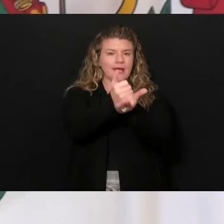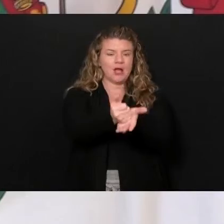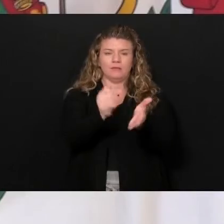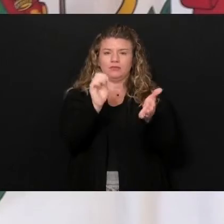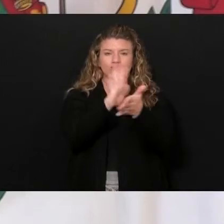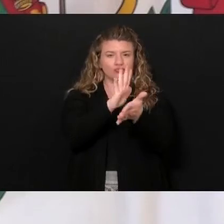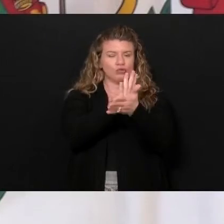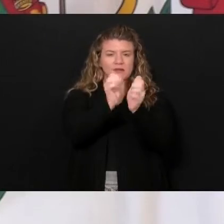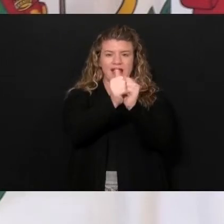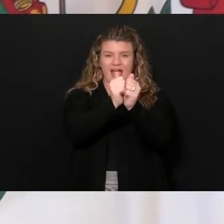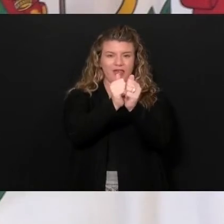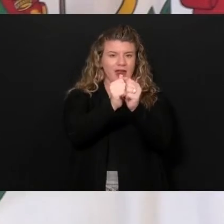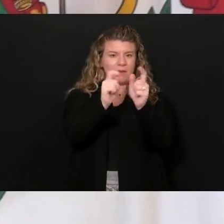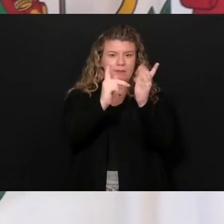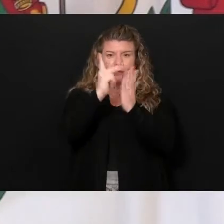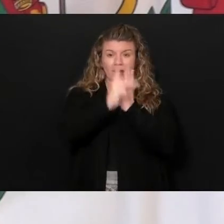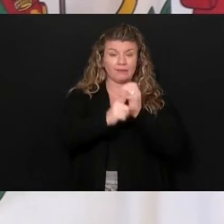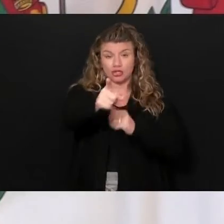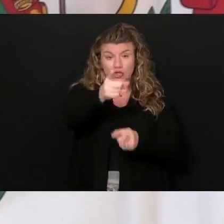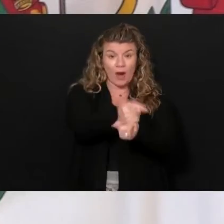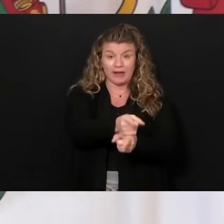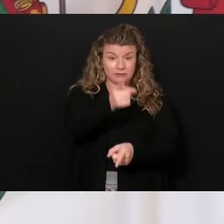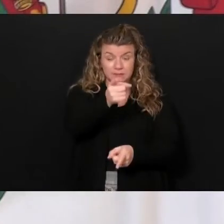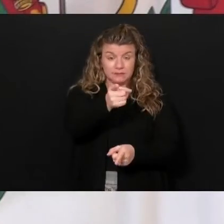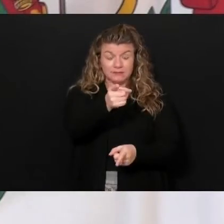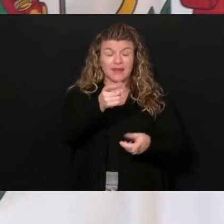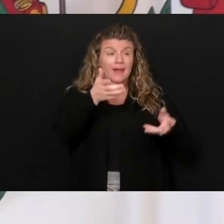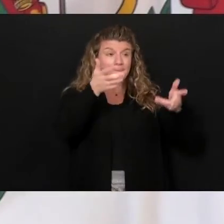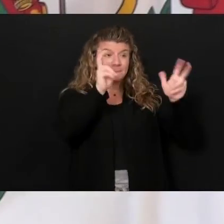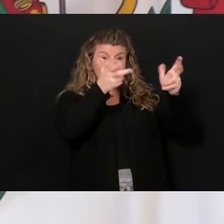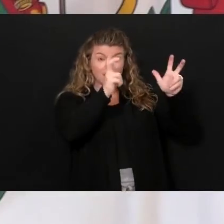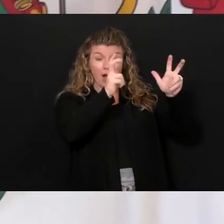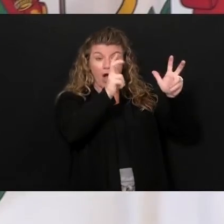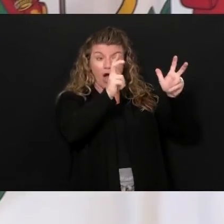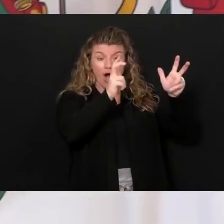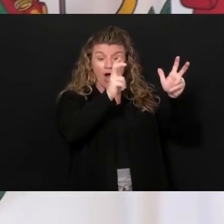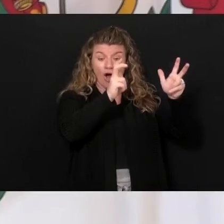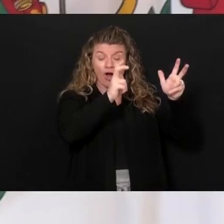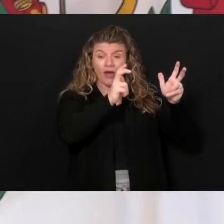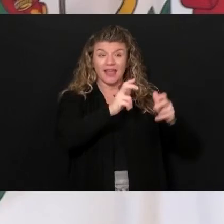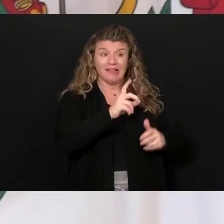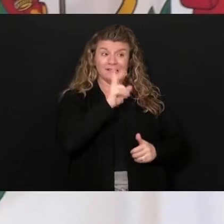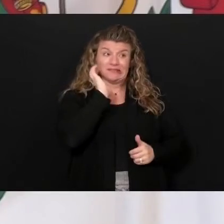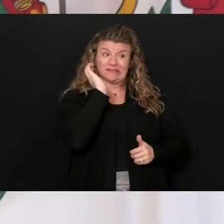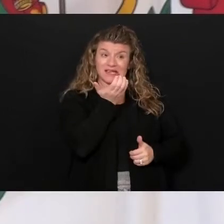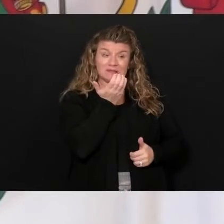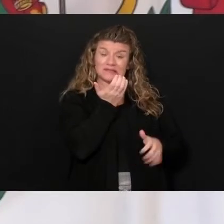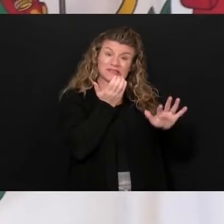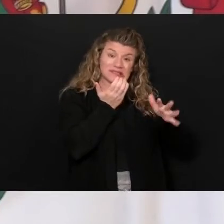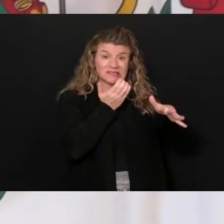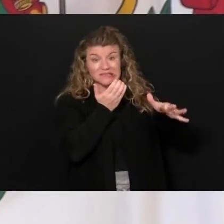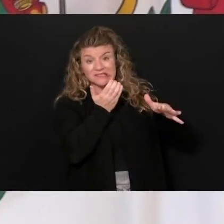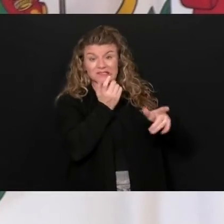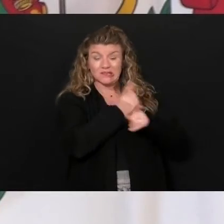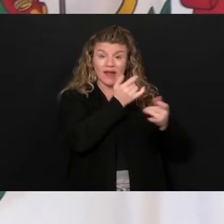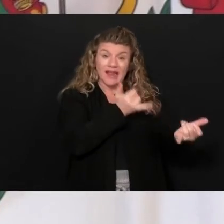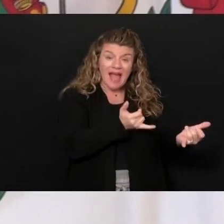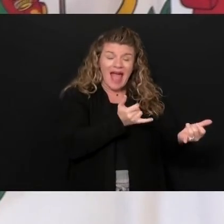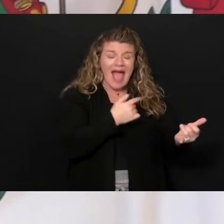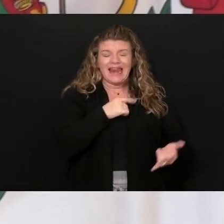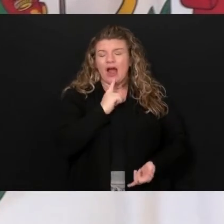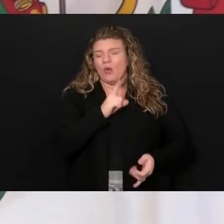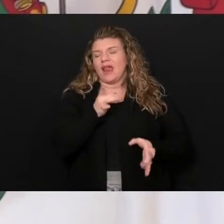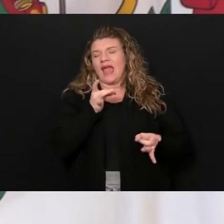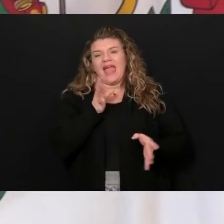athletic programs, because you're exactly right. Basketball looks in real jeopardy to me, and I hate it